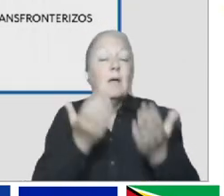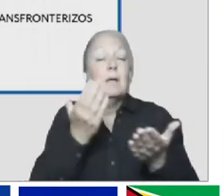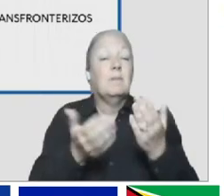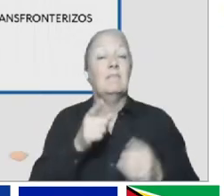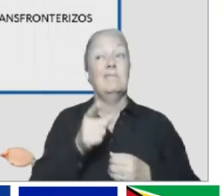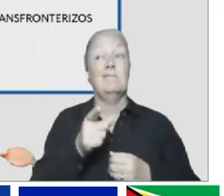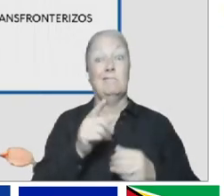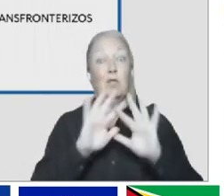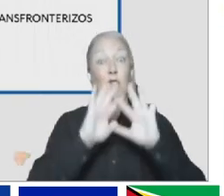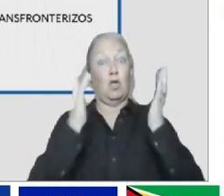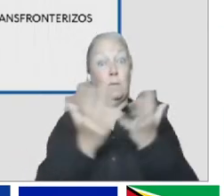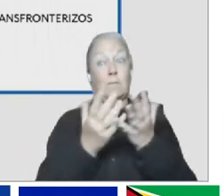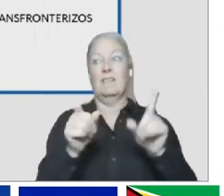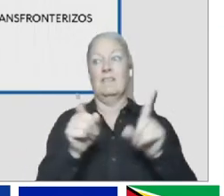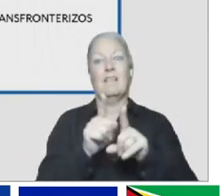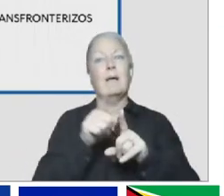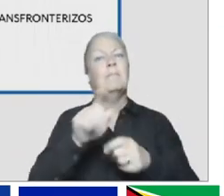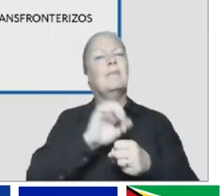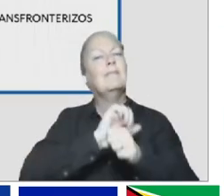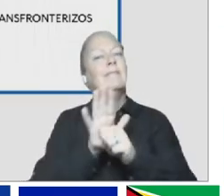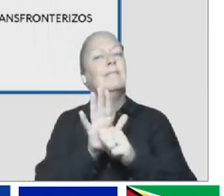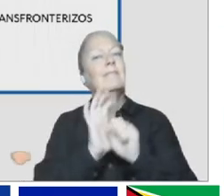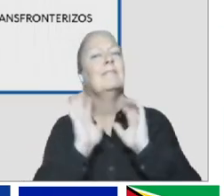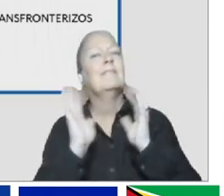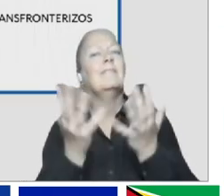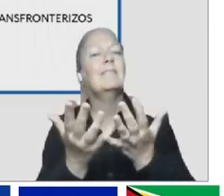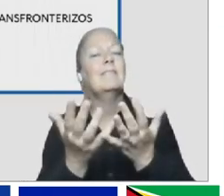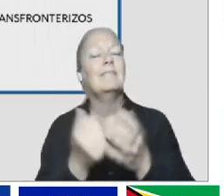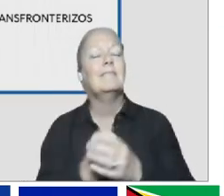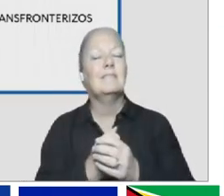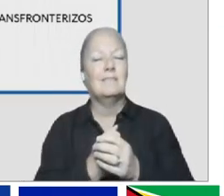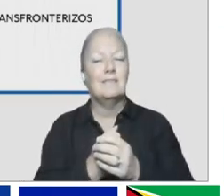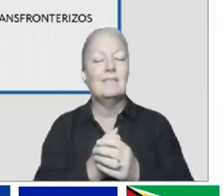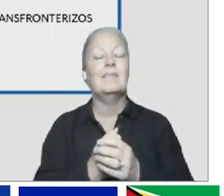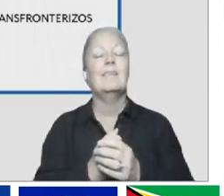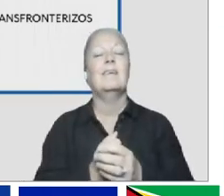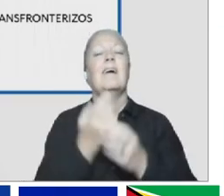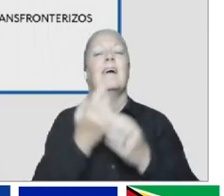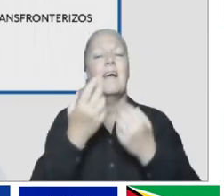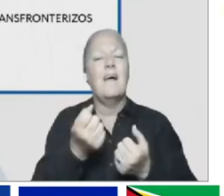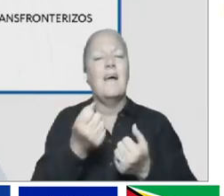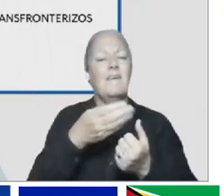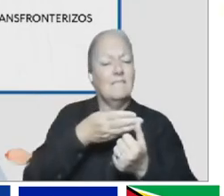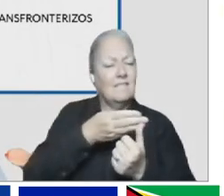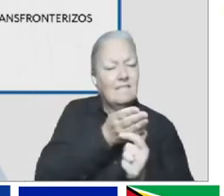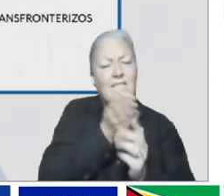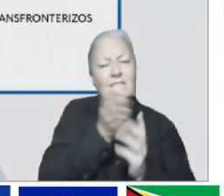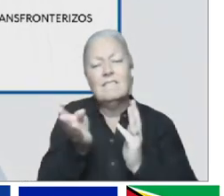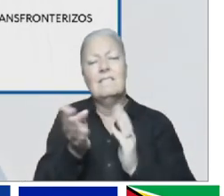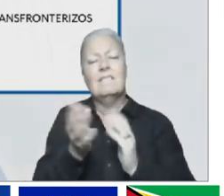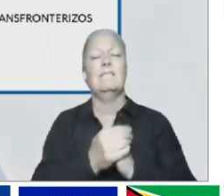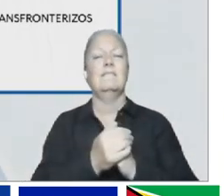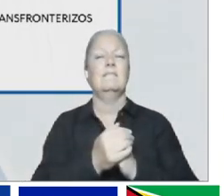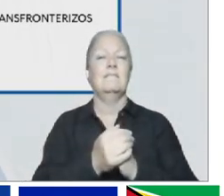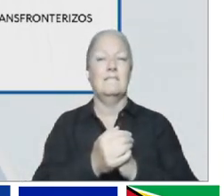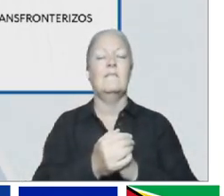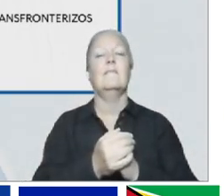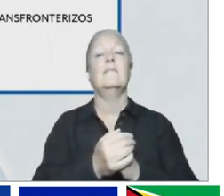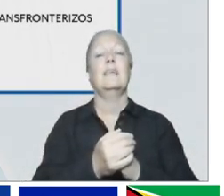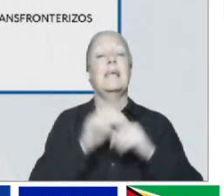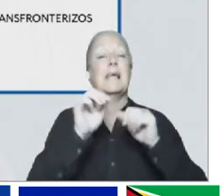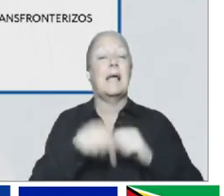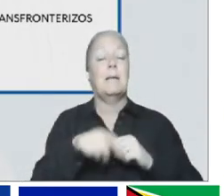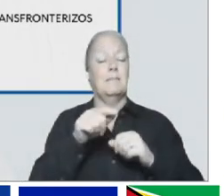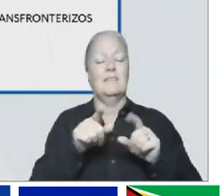also cross-disciplinary or cross-sectorial as well, meaning a sector, like in this case, health,